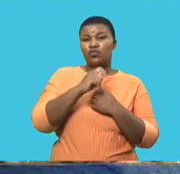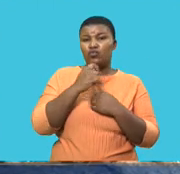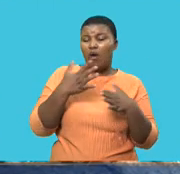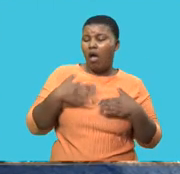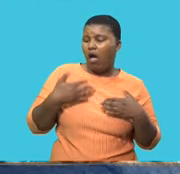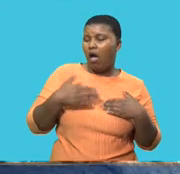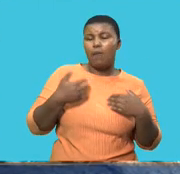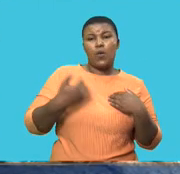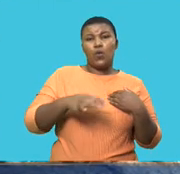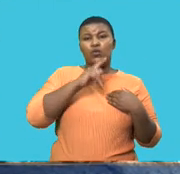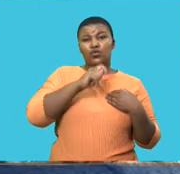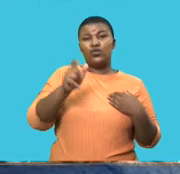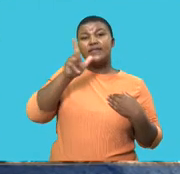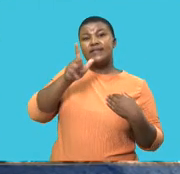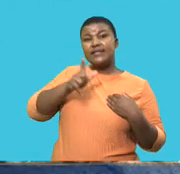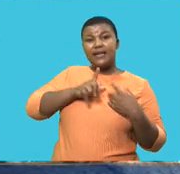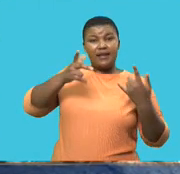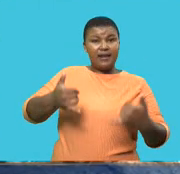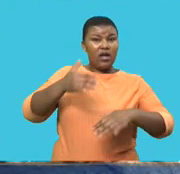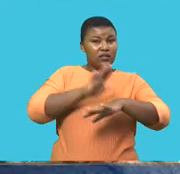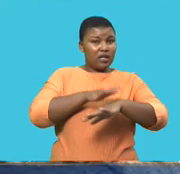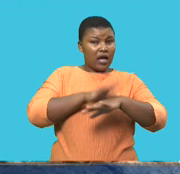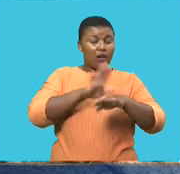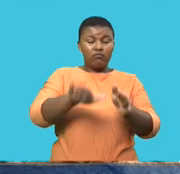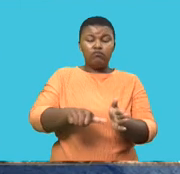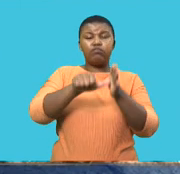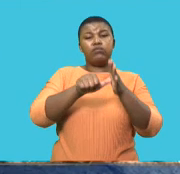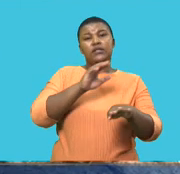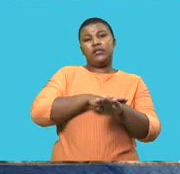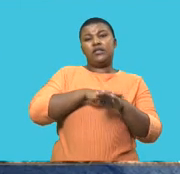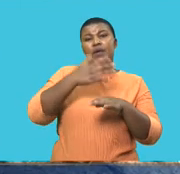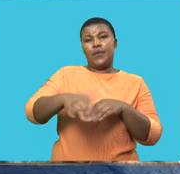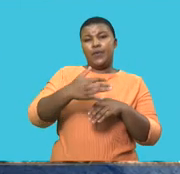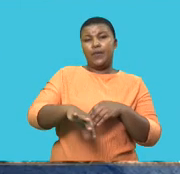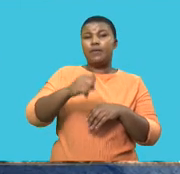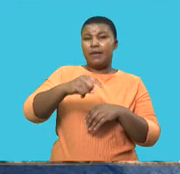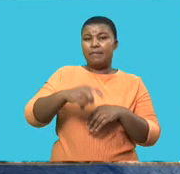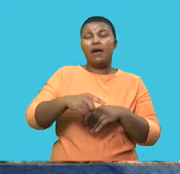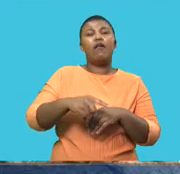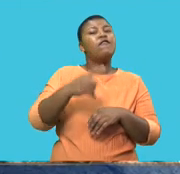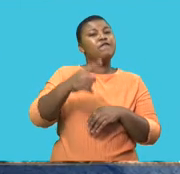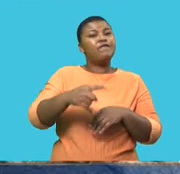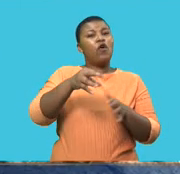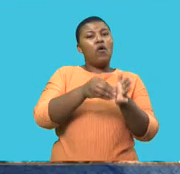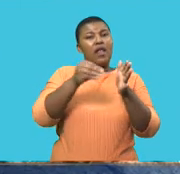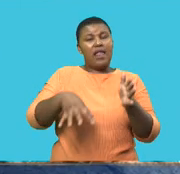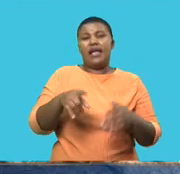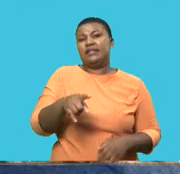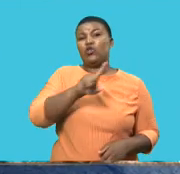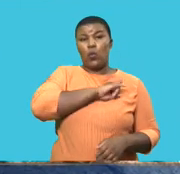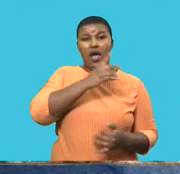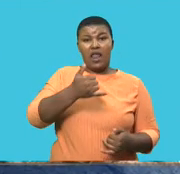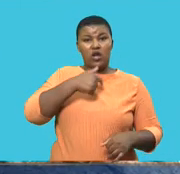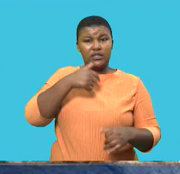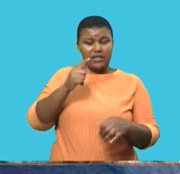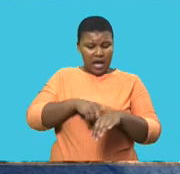telling us that this time is such an important and key time for, you know, learners, because this is a transition